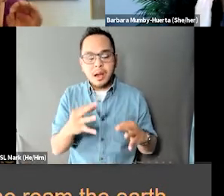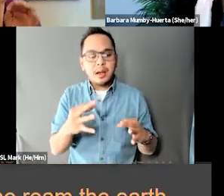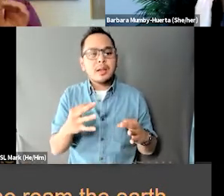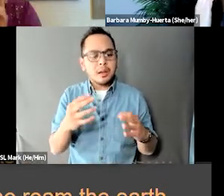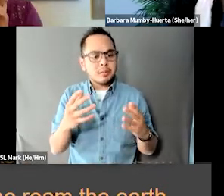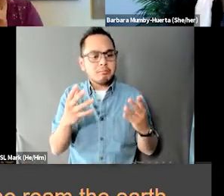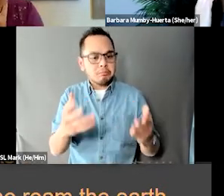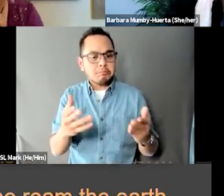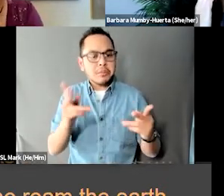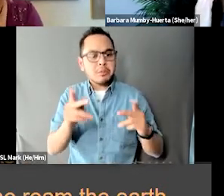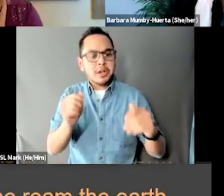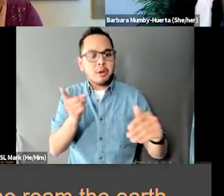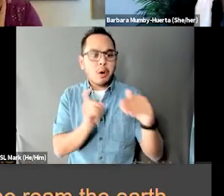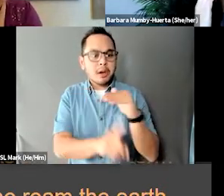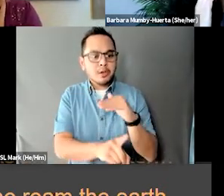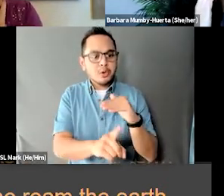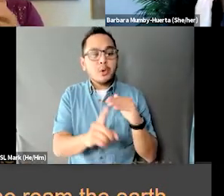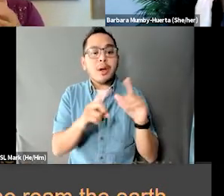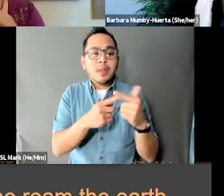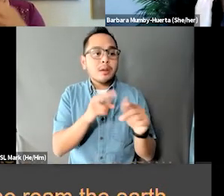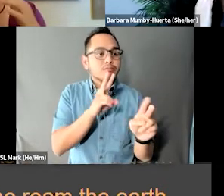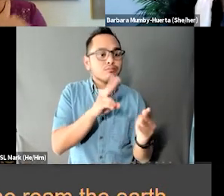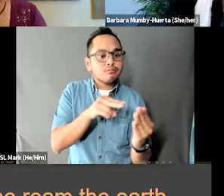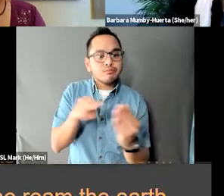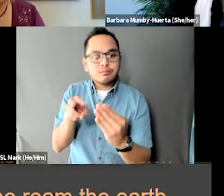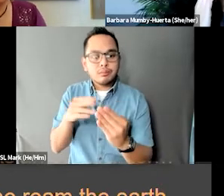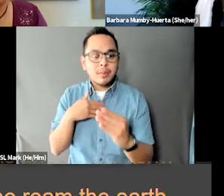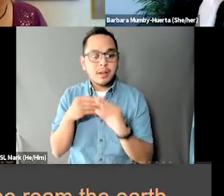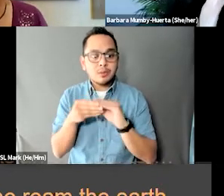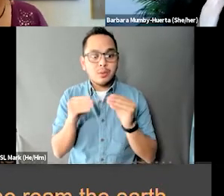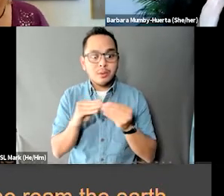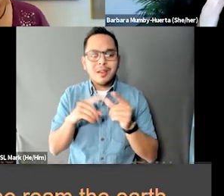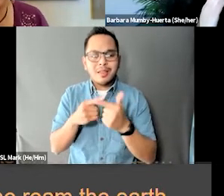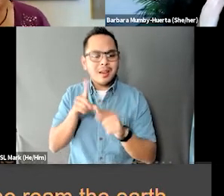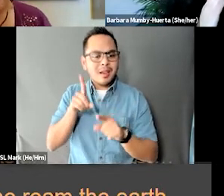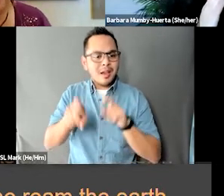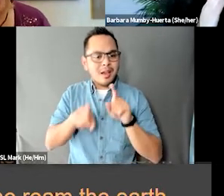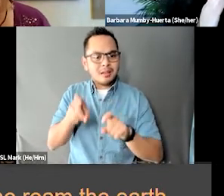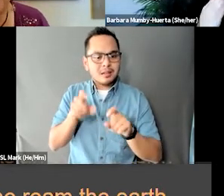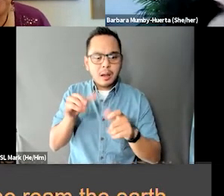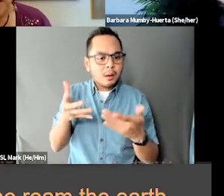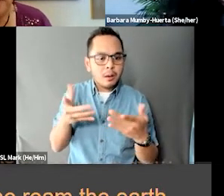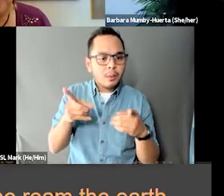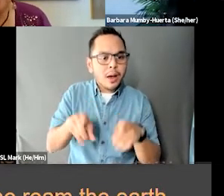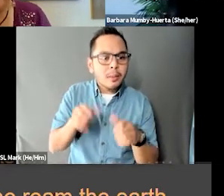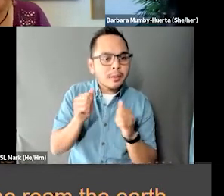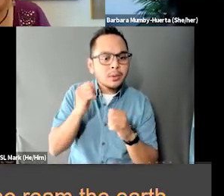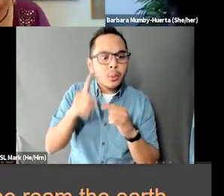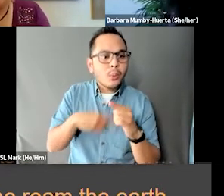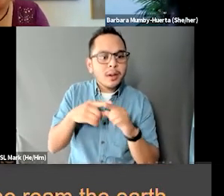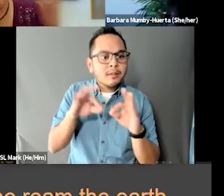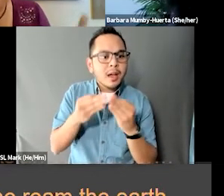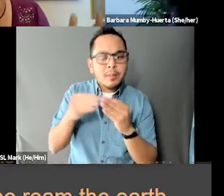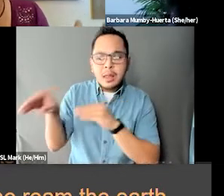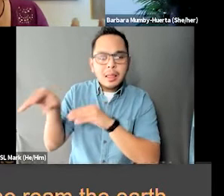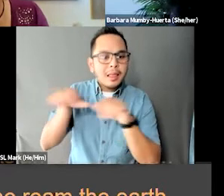walk into, read a little bit about my family stories, but then ask questions like, what happened when your family left its root country?